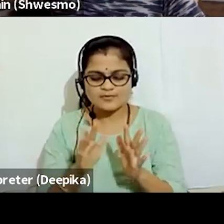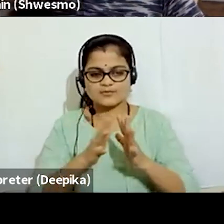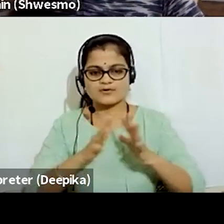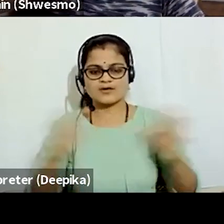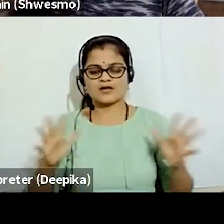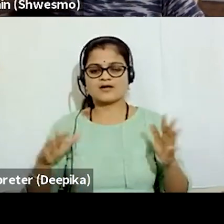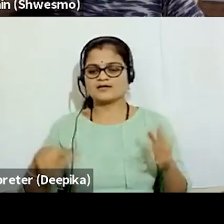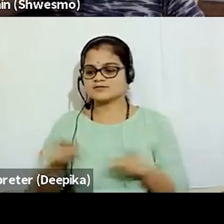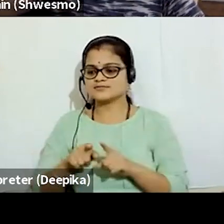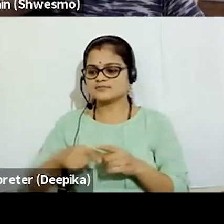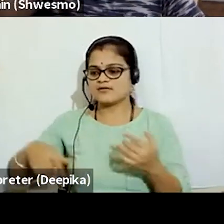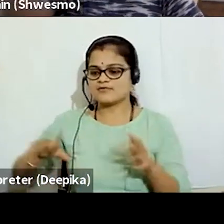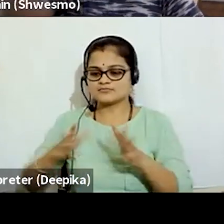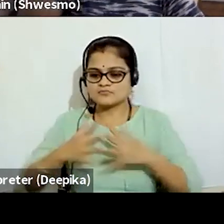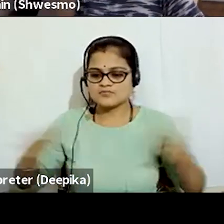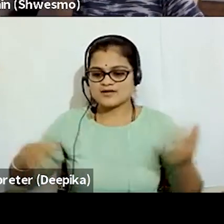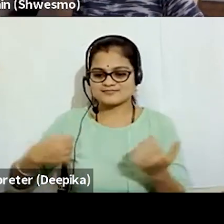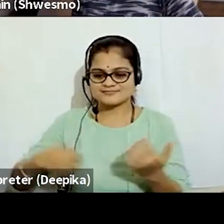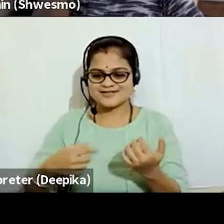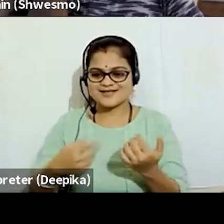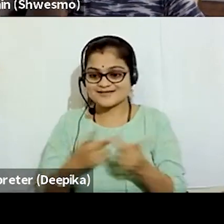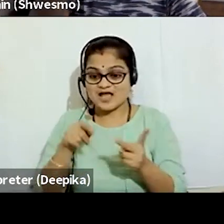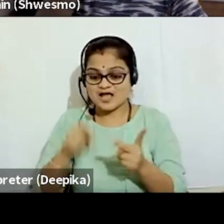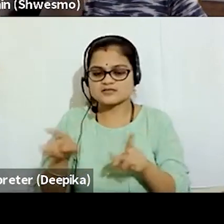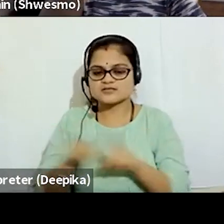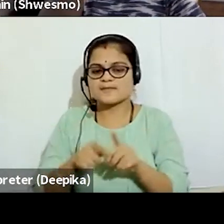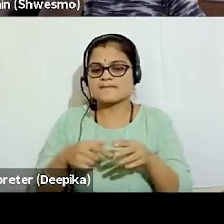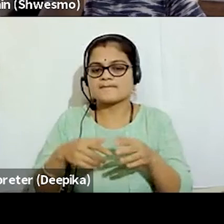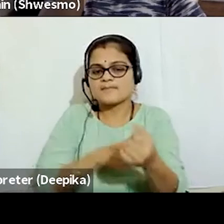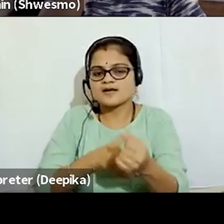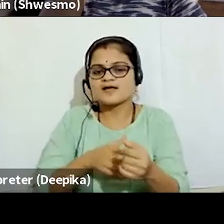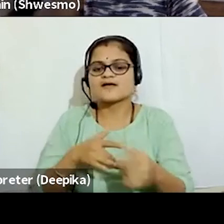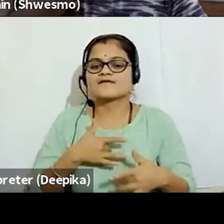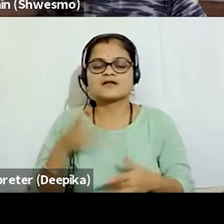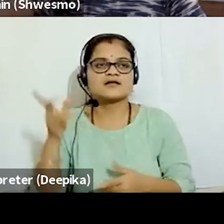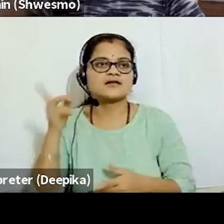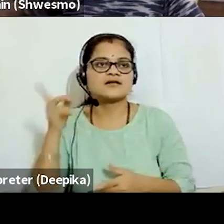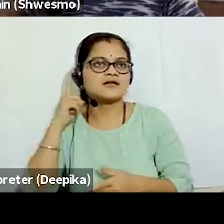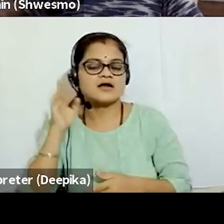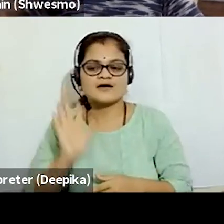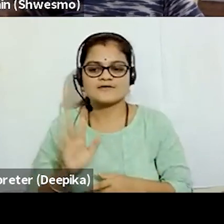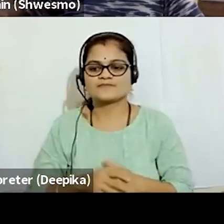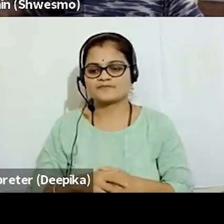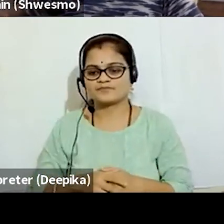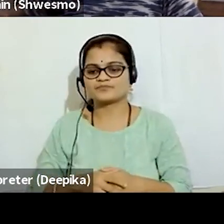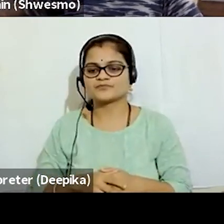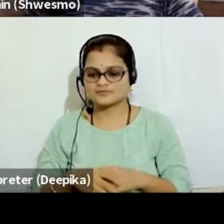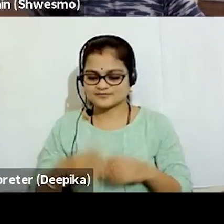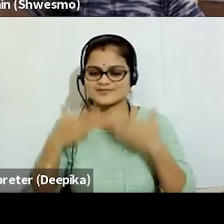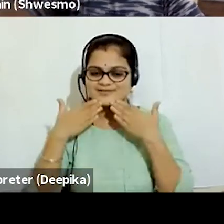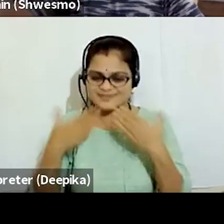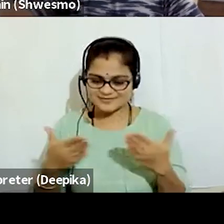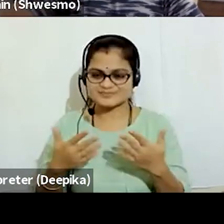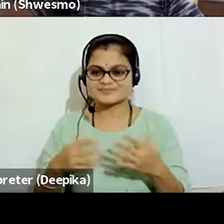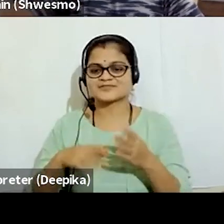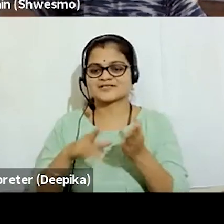instrument that plays this kind of crazy thing. And I think that's maybe how you get this kind of unique sound. So yeah, thank you so much,